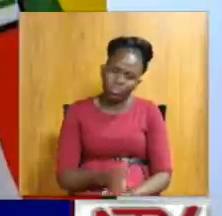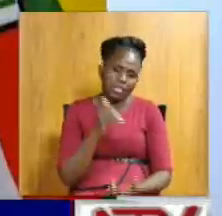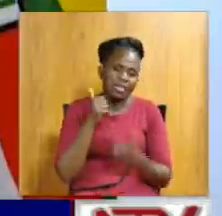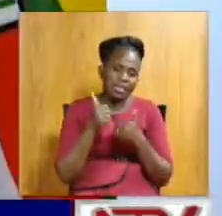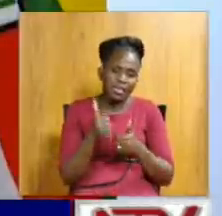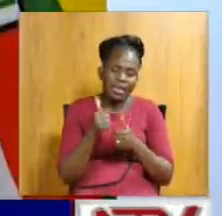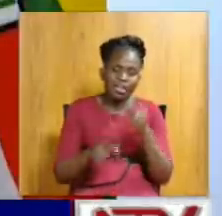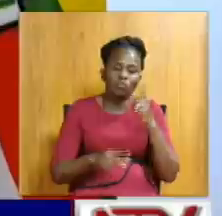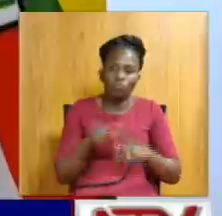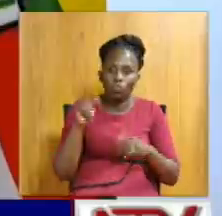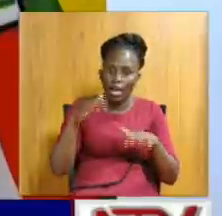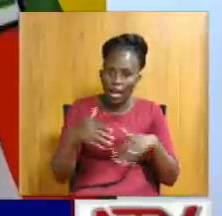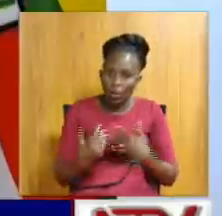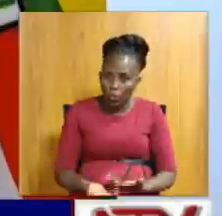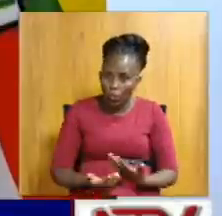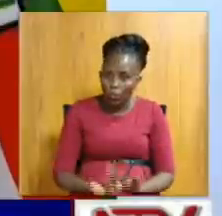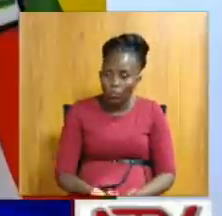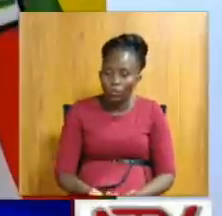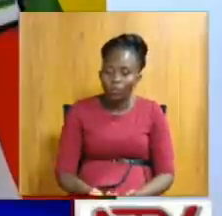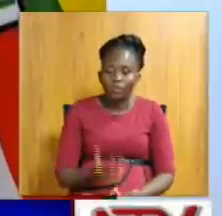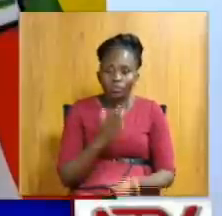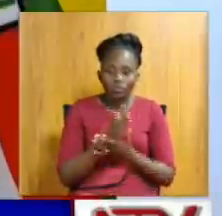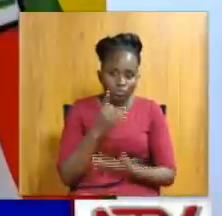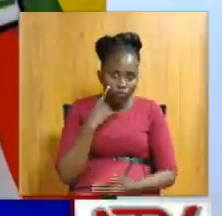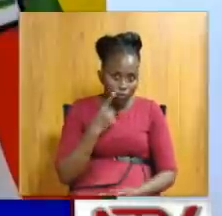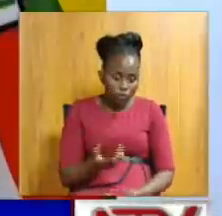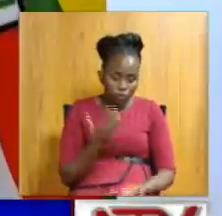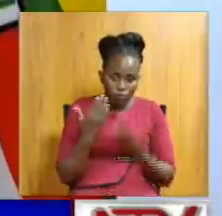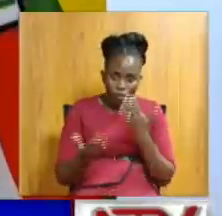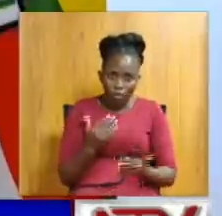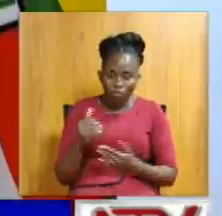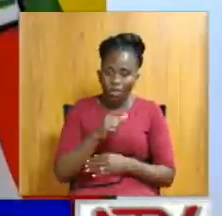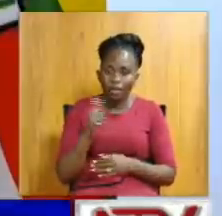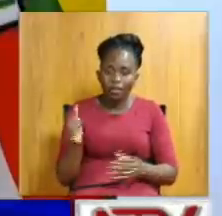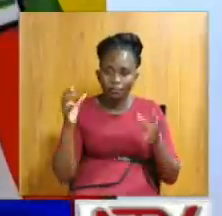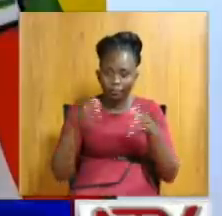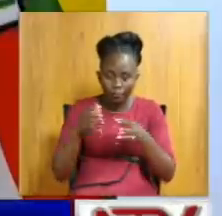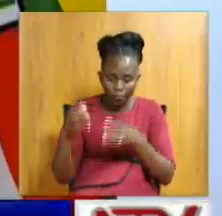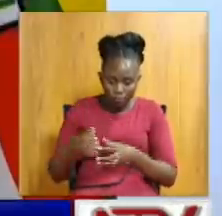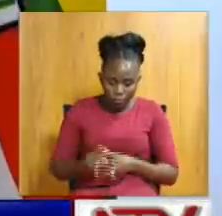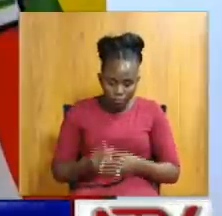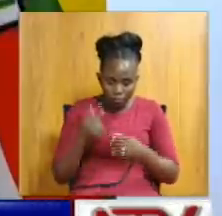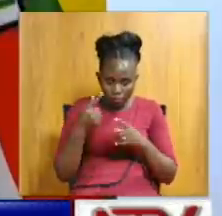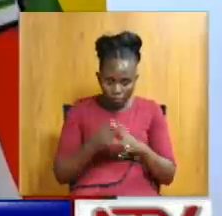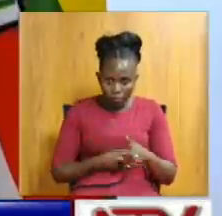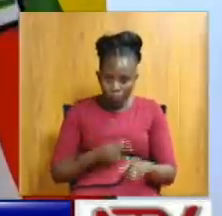shown here below, as compared to the other parties. Out of the